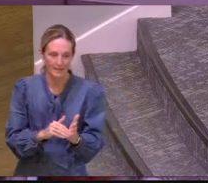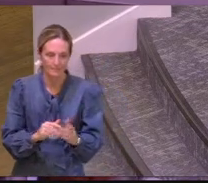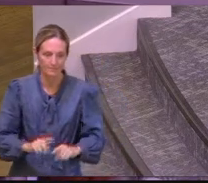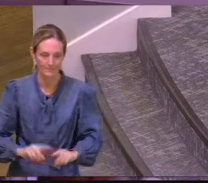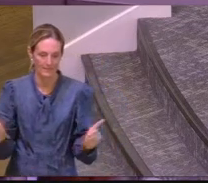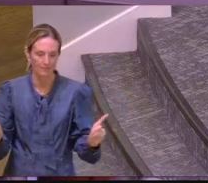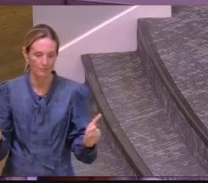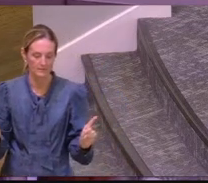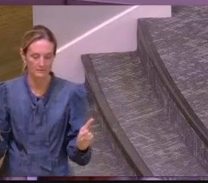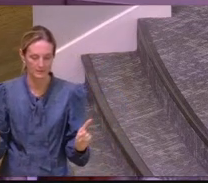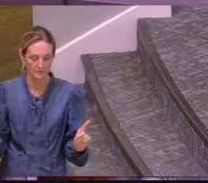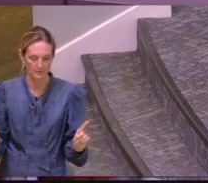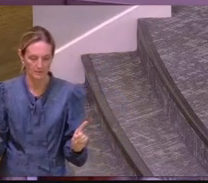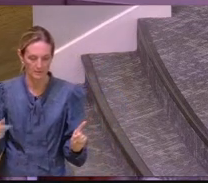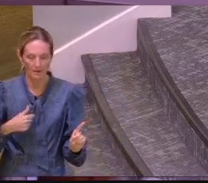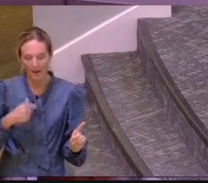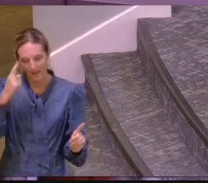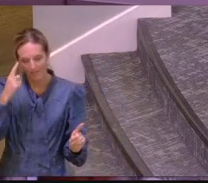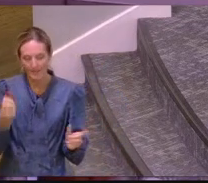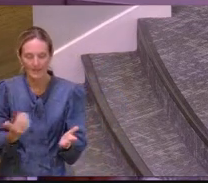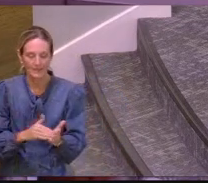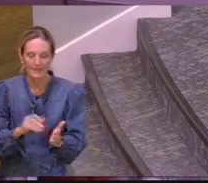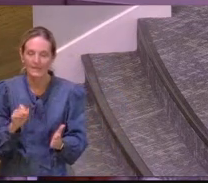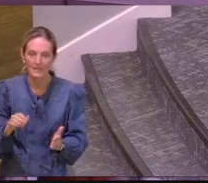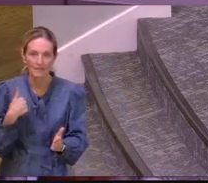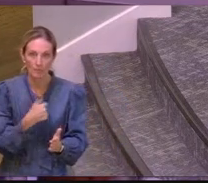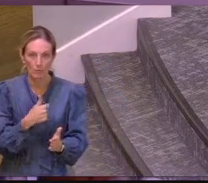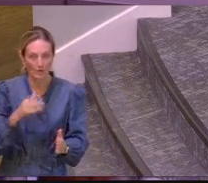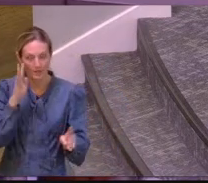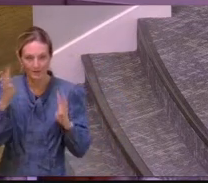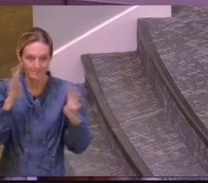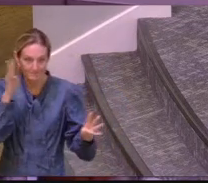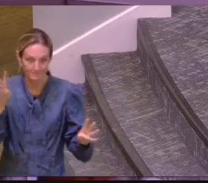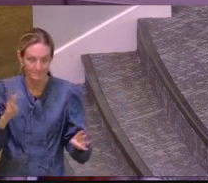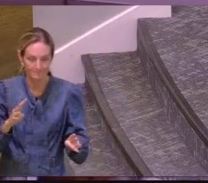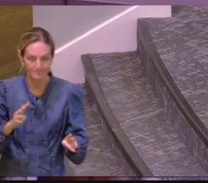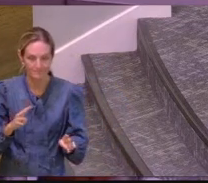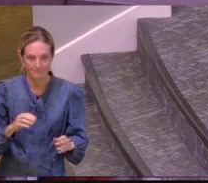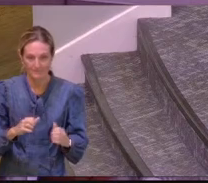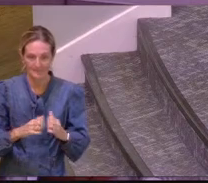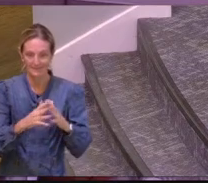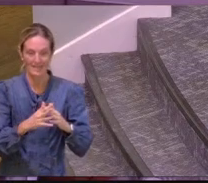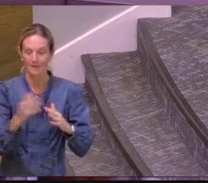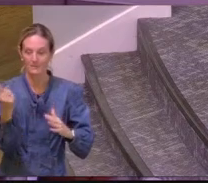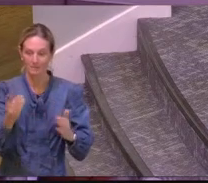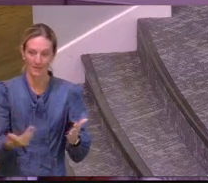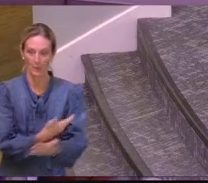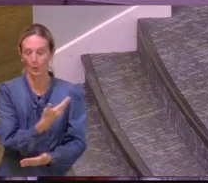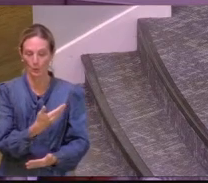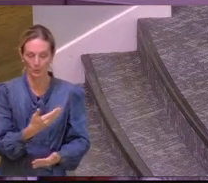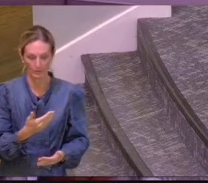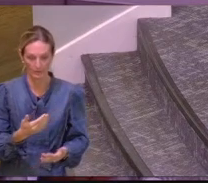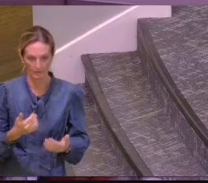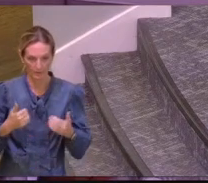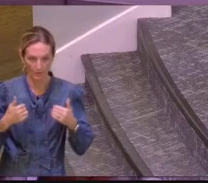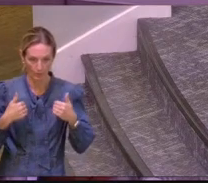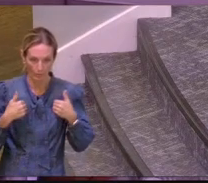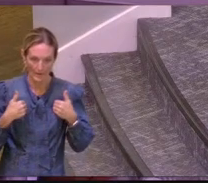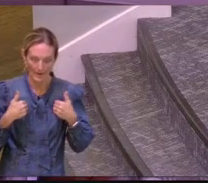in I think, again, if we're gonna create something brand new and innovative, I believe this gives us an opportunity to truly